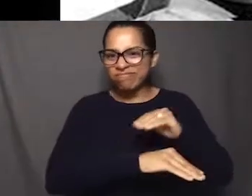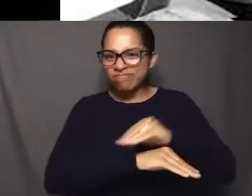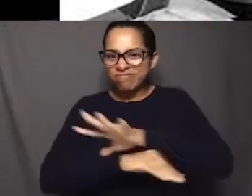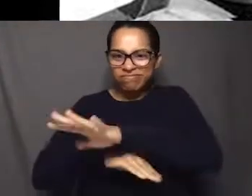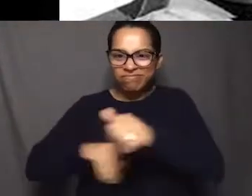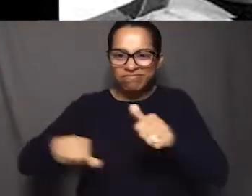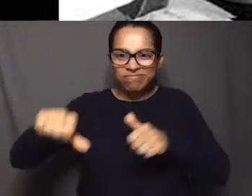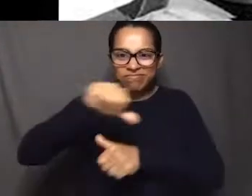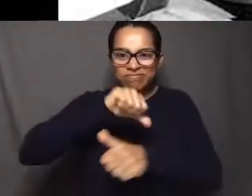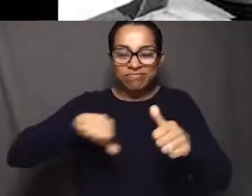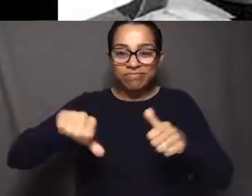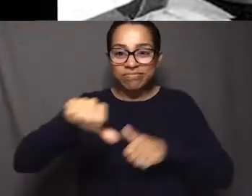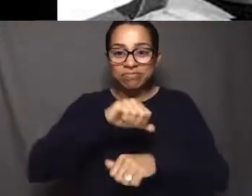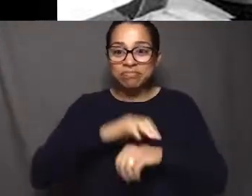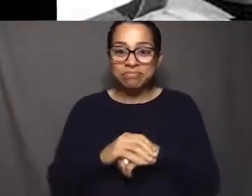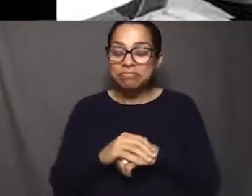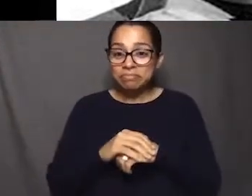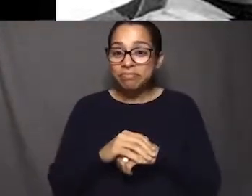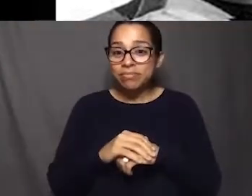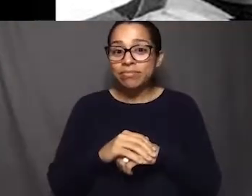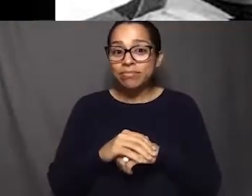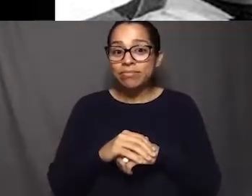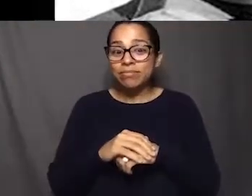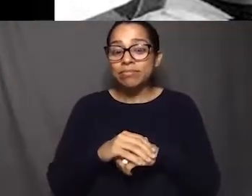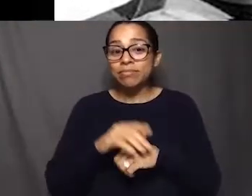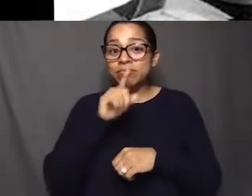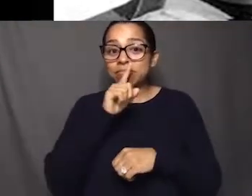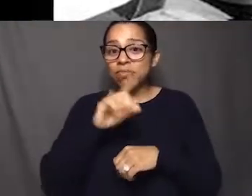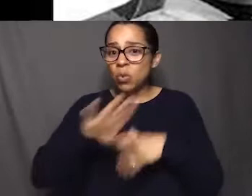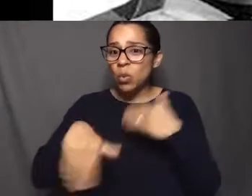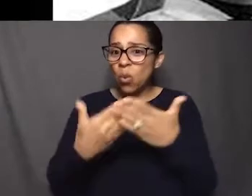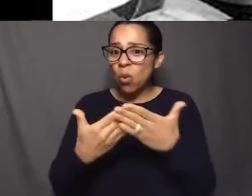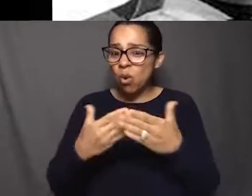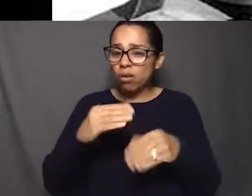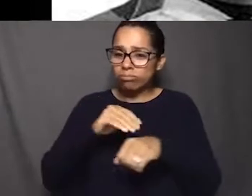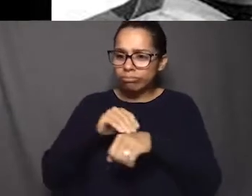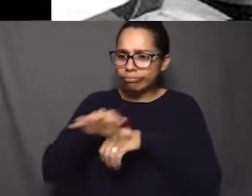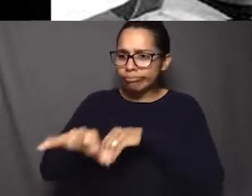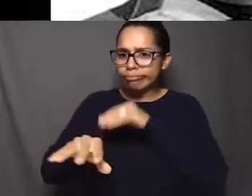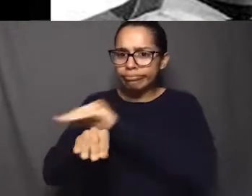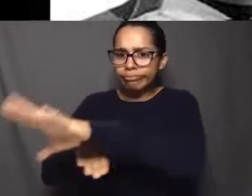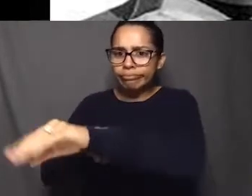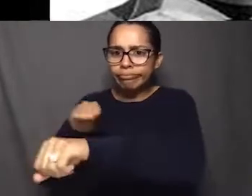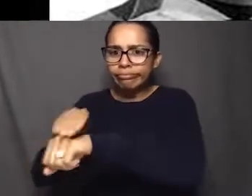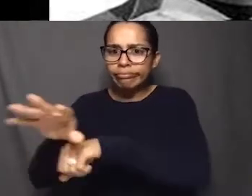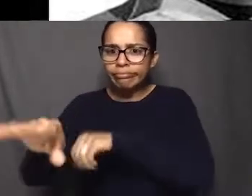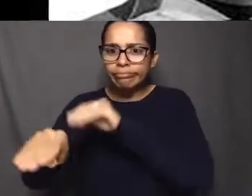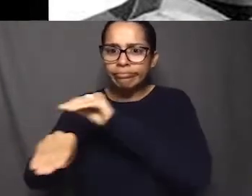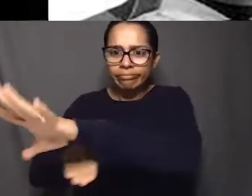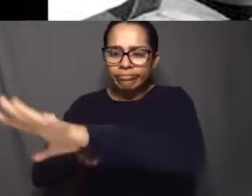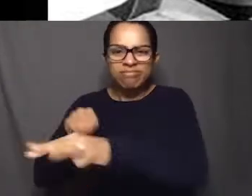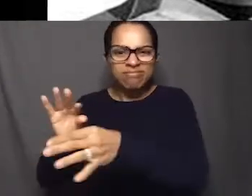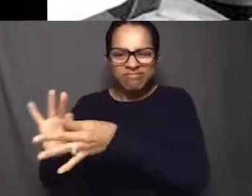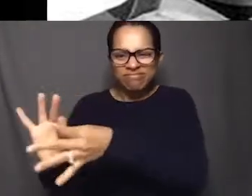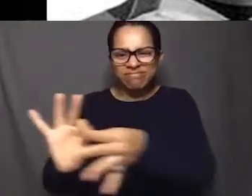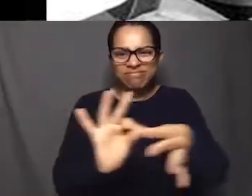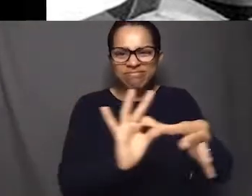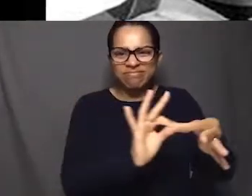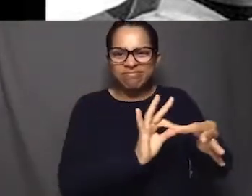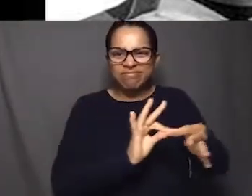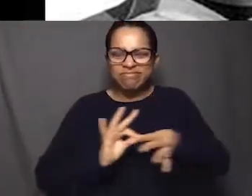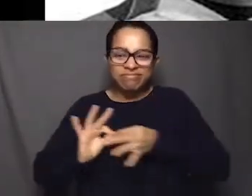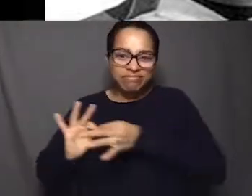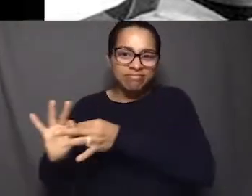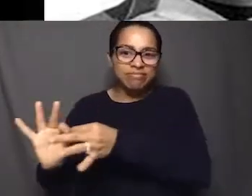We are all caught in an inescapable network of mutuality, tied in a single garment of destiny, and